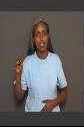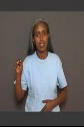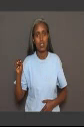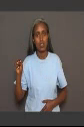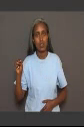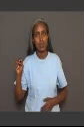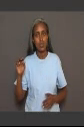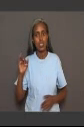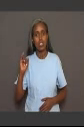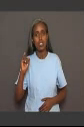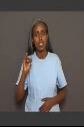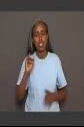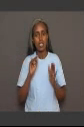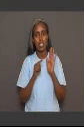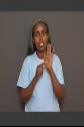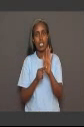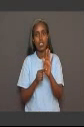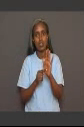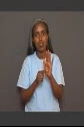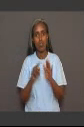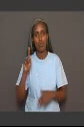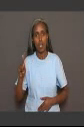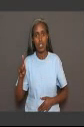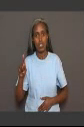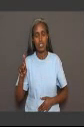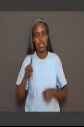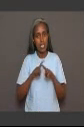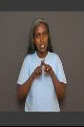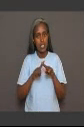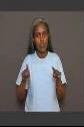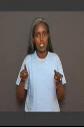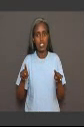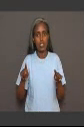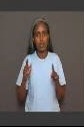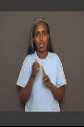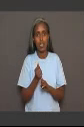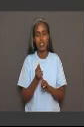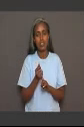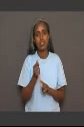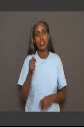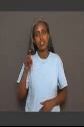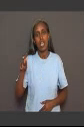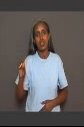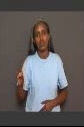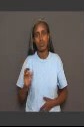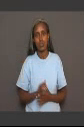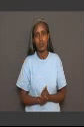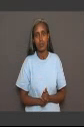an index of 1 is differentiable at x0.